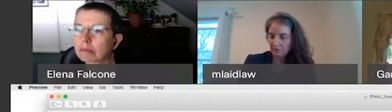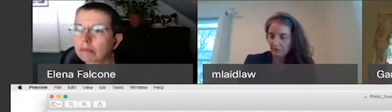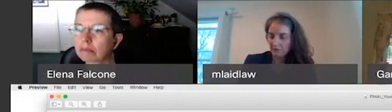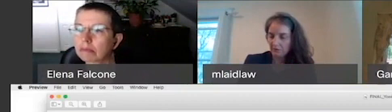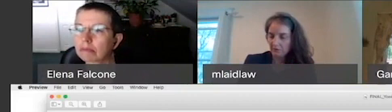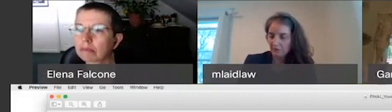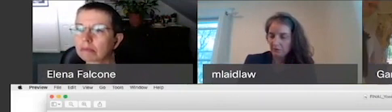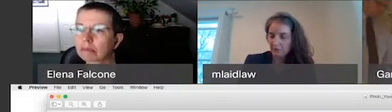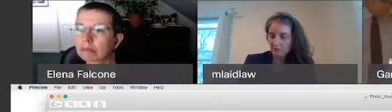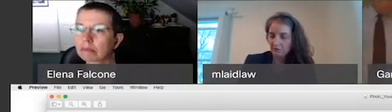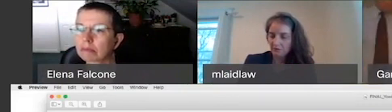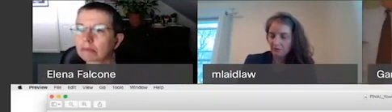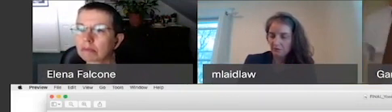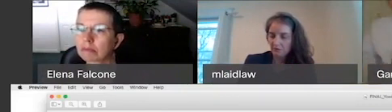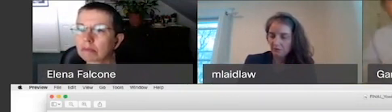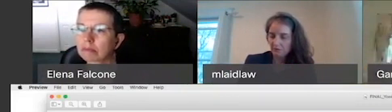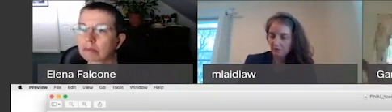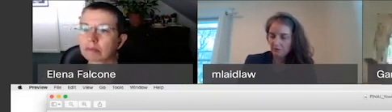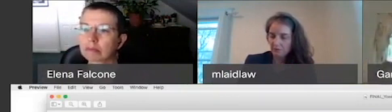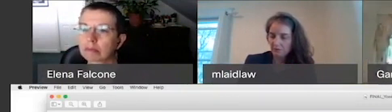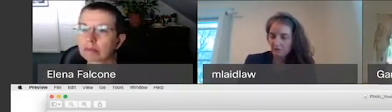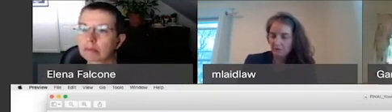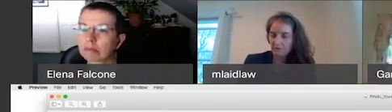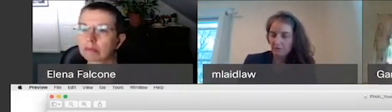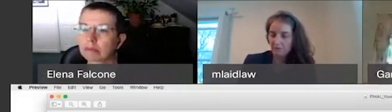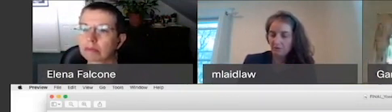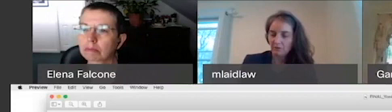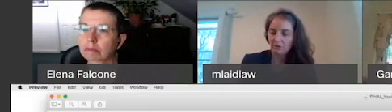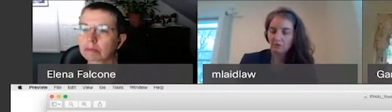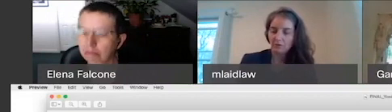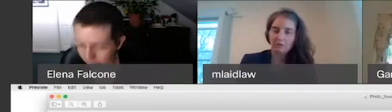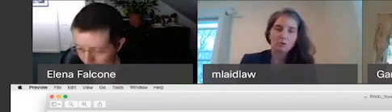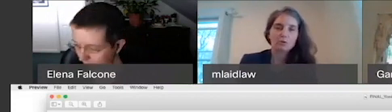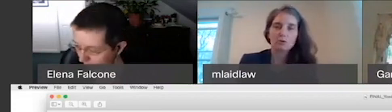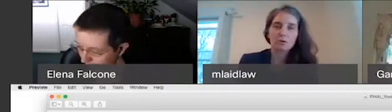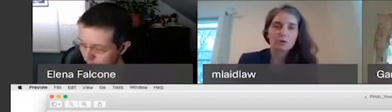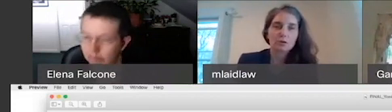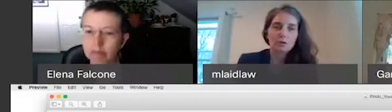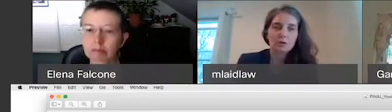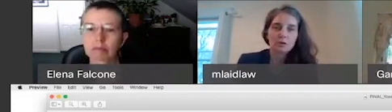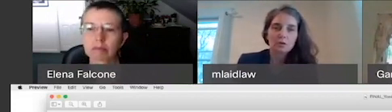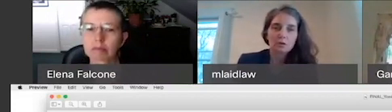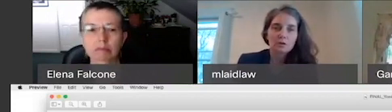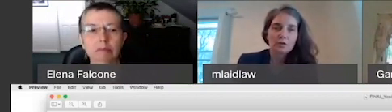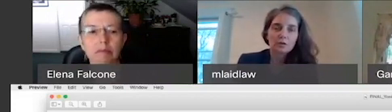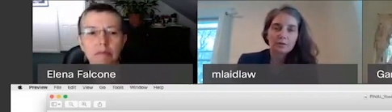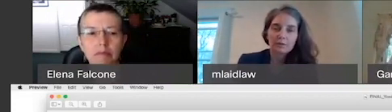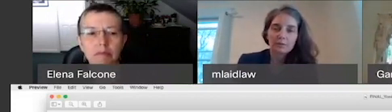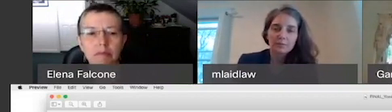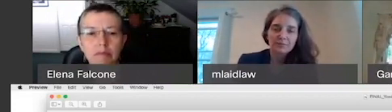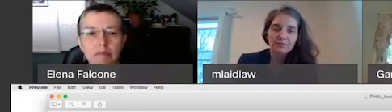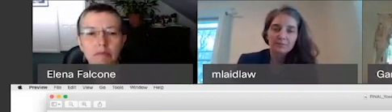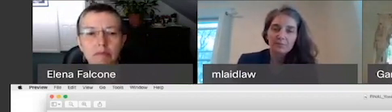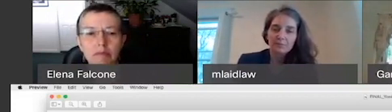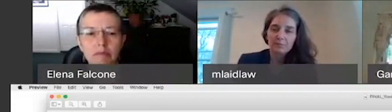and you don't know where to reach out to, please just give us a call. We also help with paratransit applications, HEAP applications, SCREE,